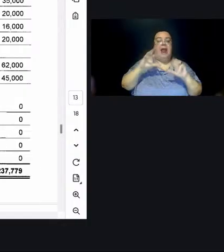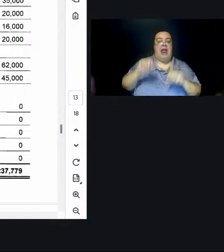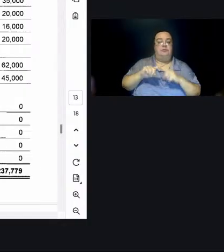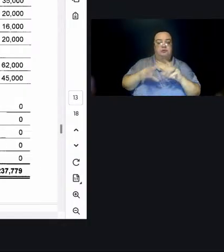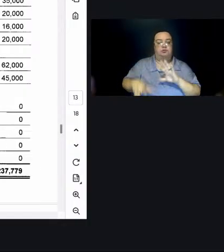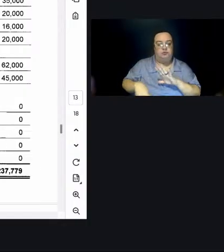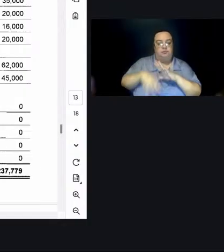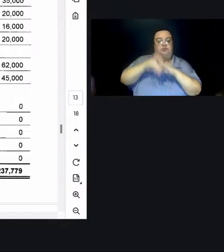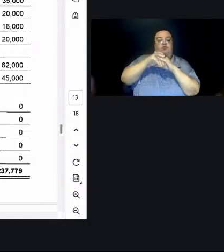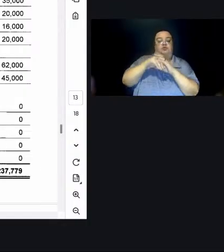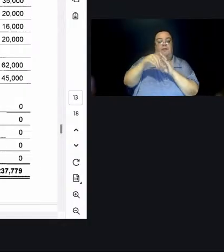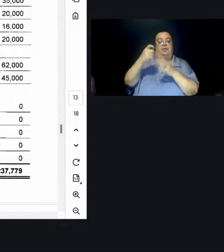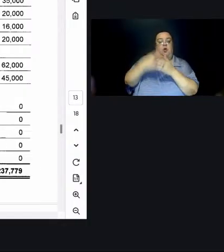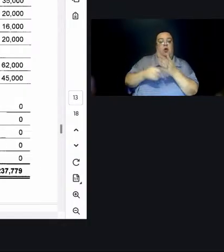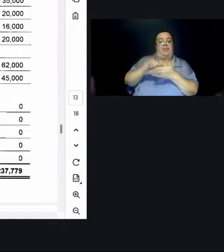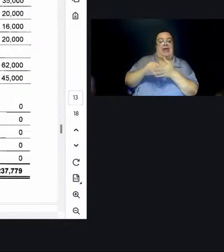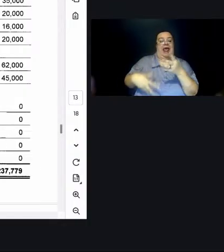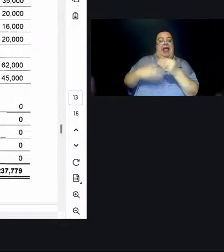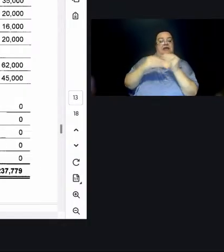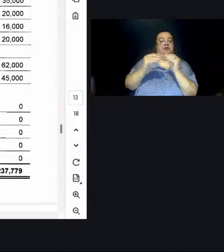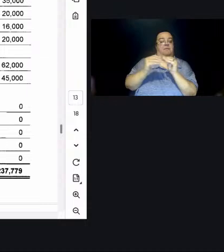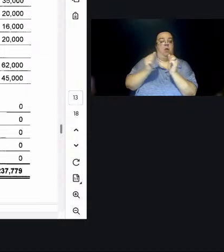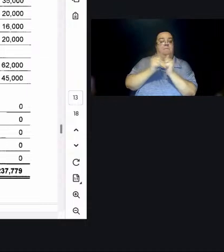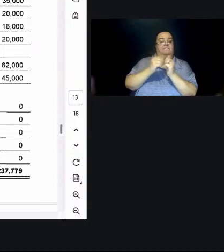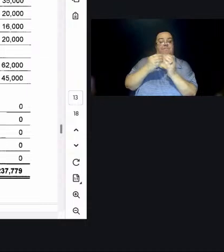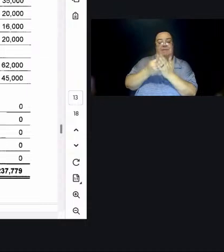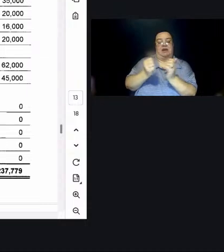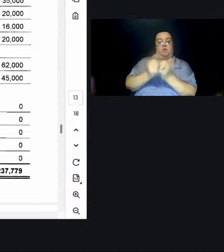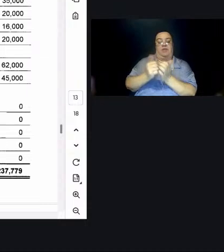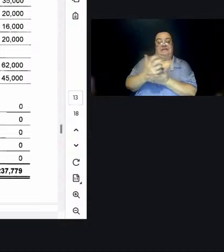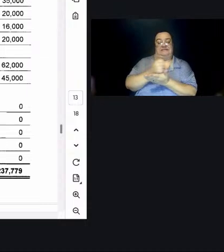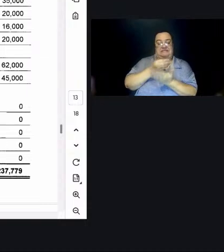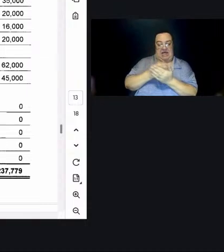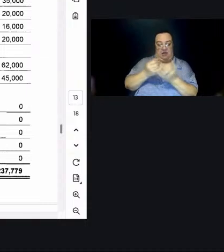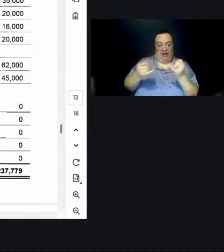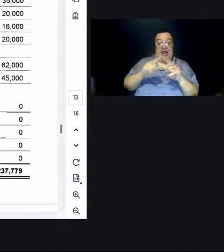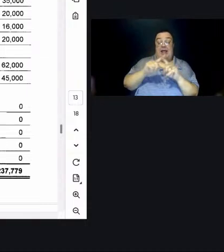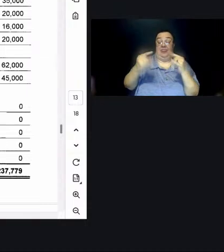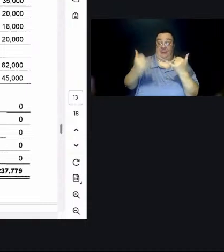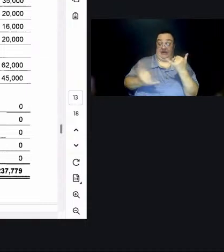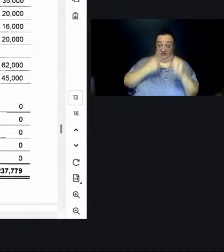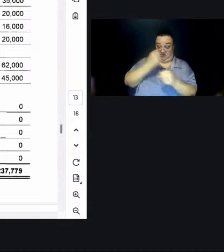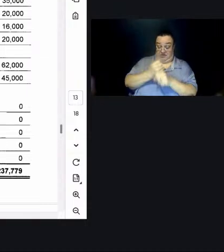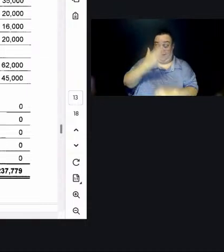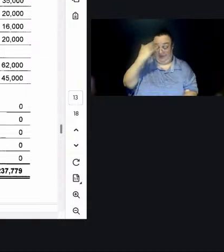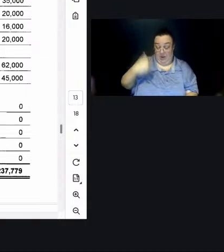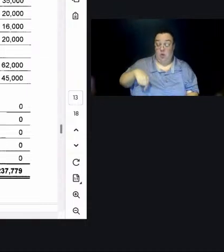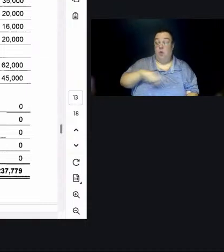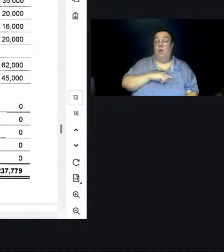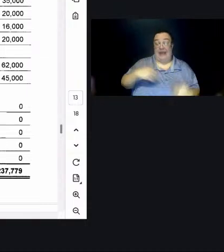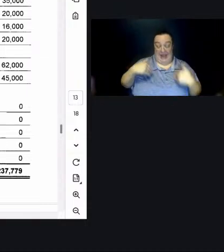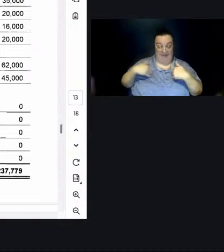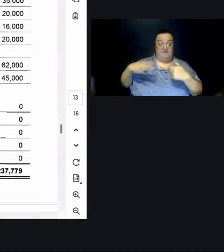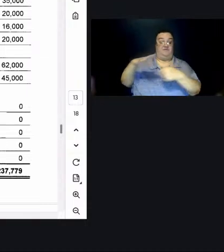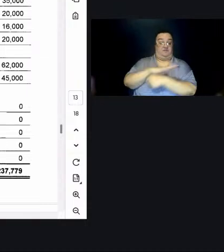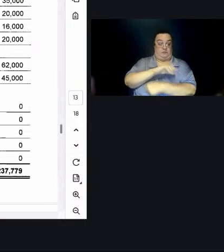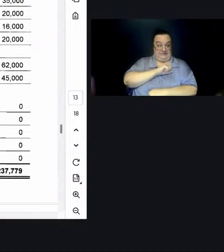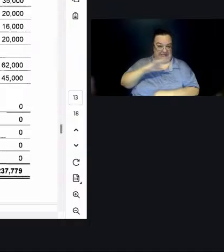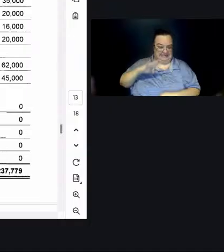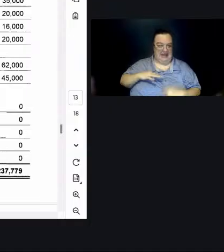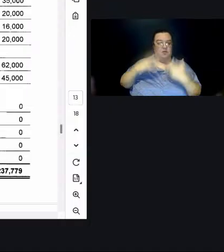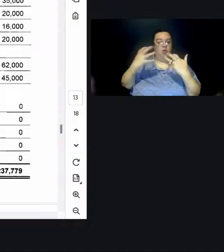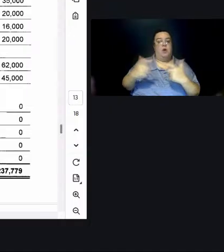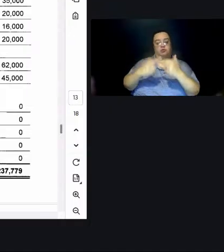additional money in the salary line. This year, because we are staffed, we wanted to differentiate